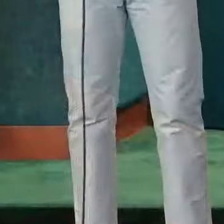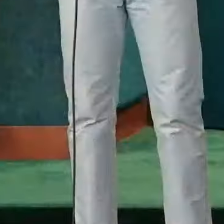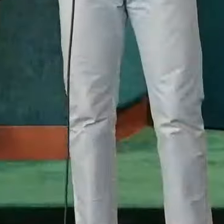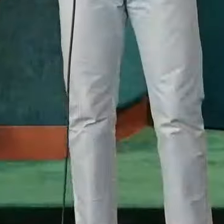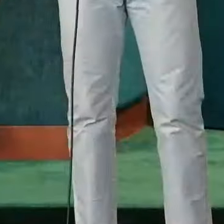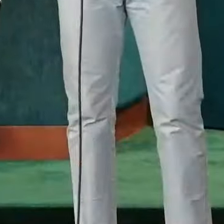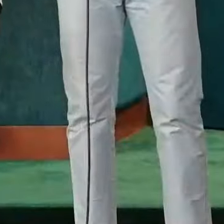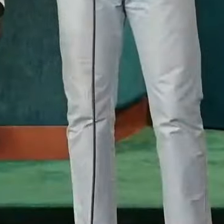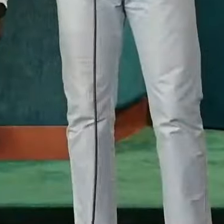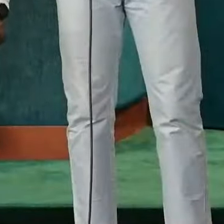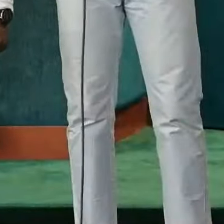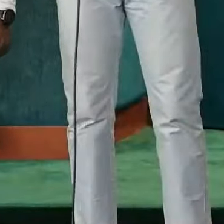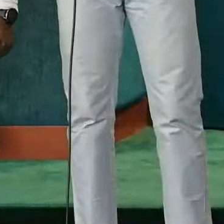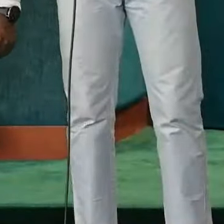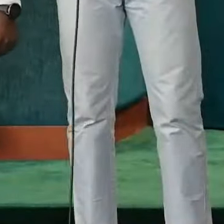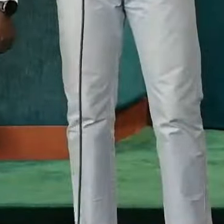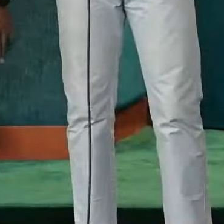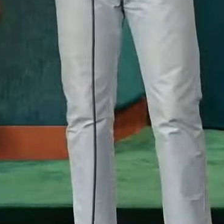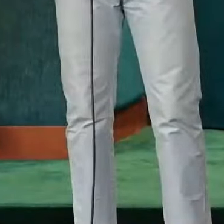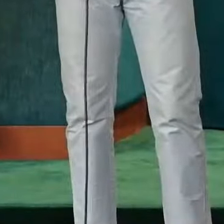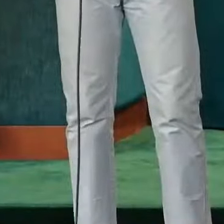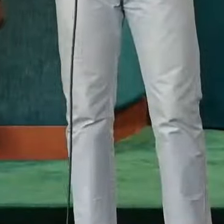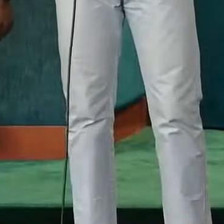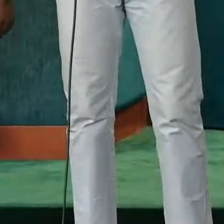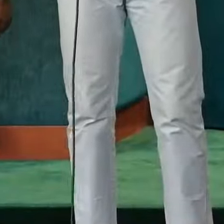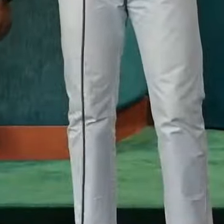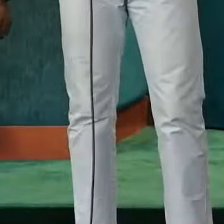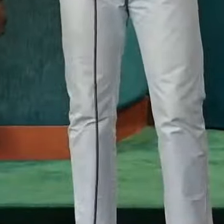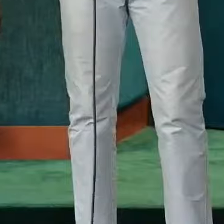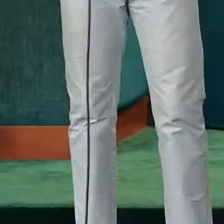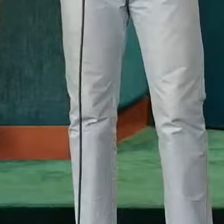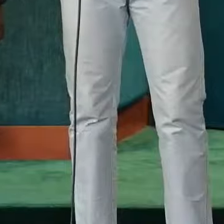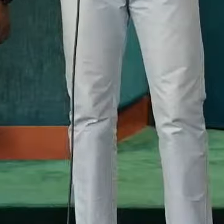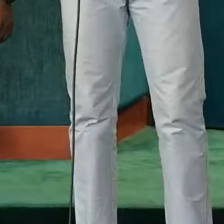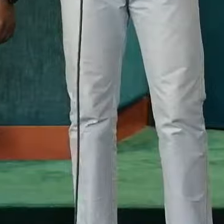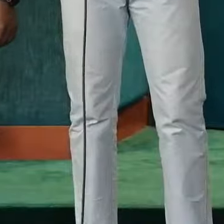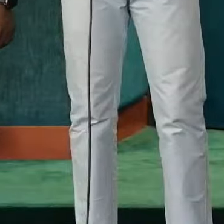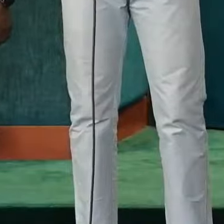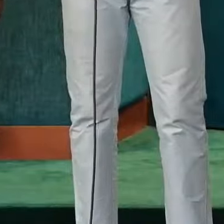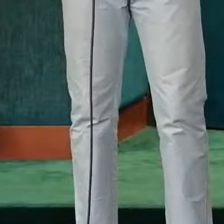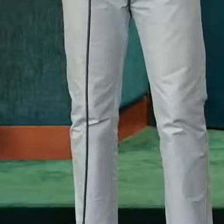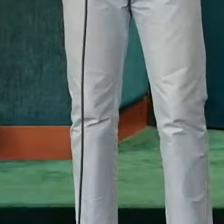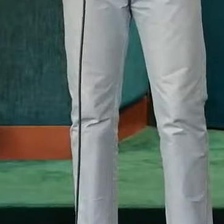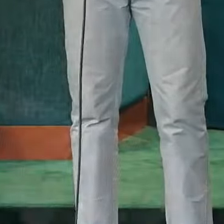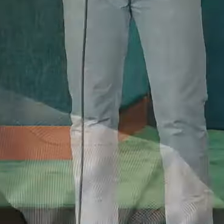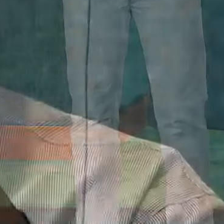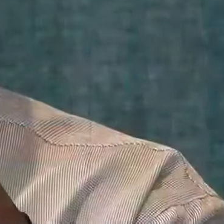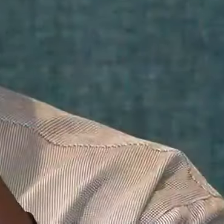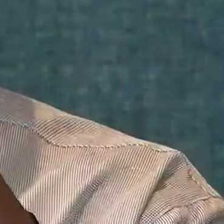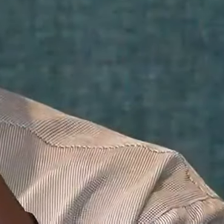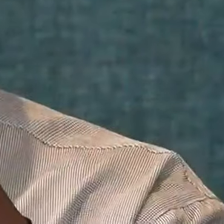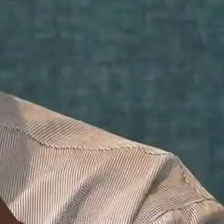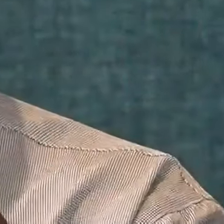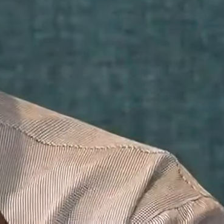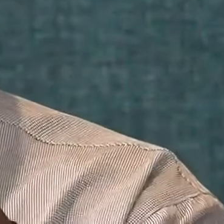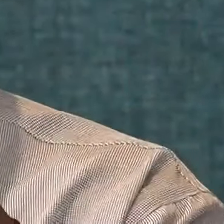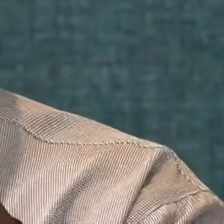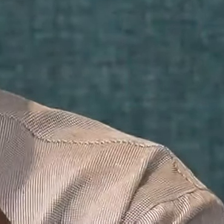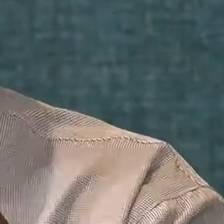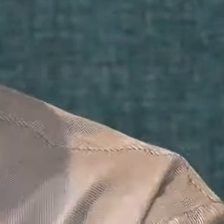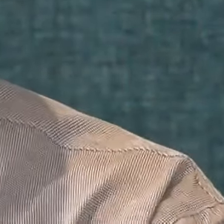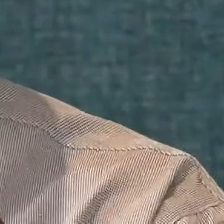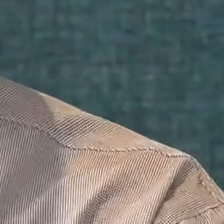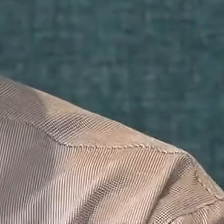Eden's flowers bloom, by water still or troubled